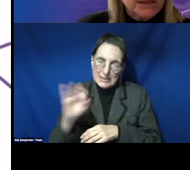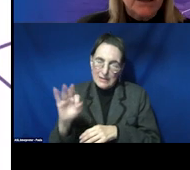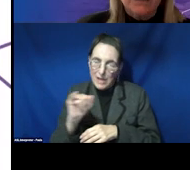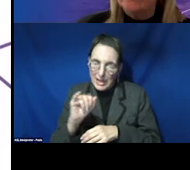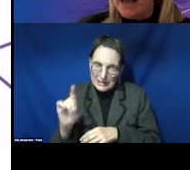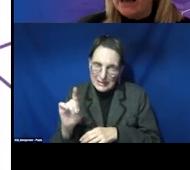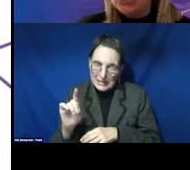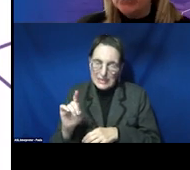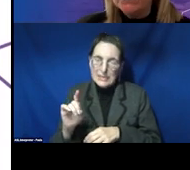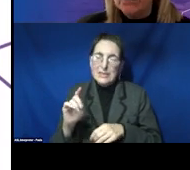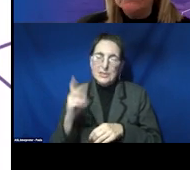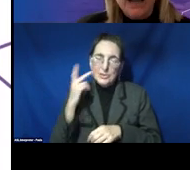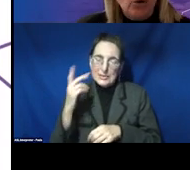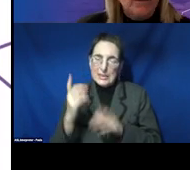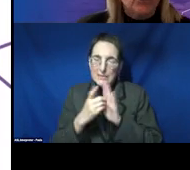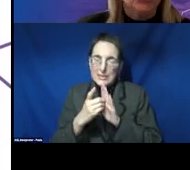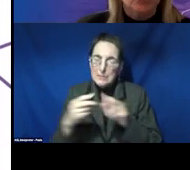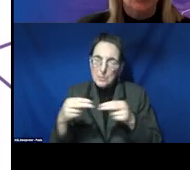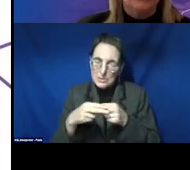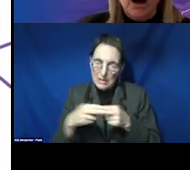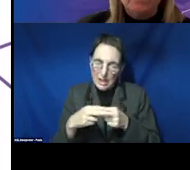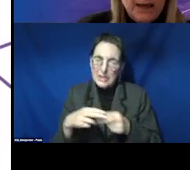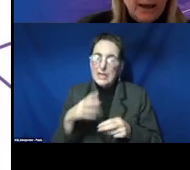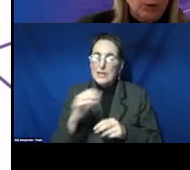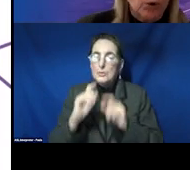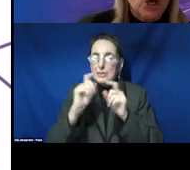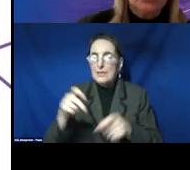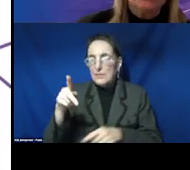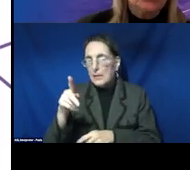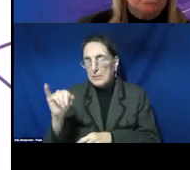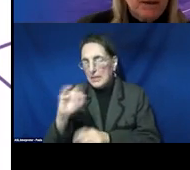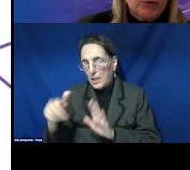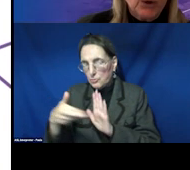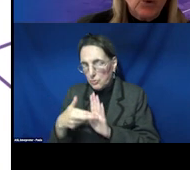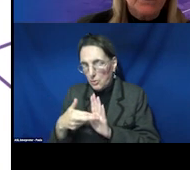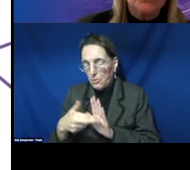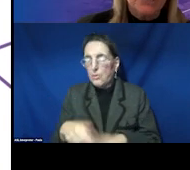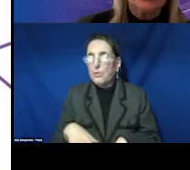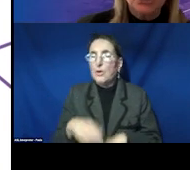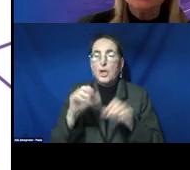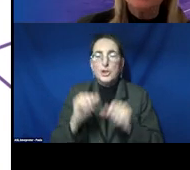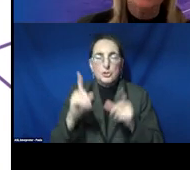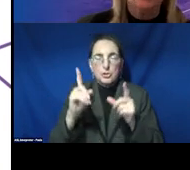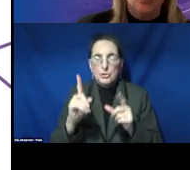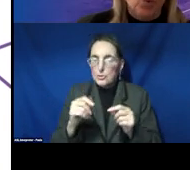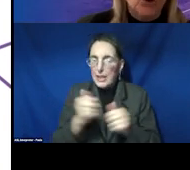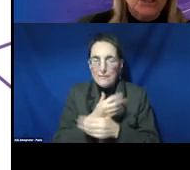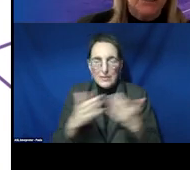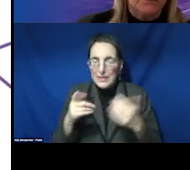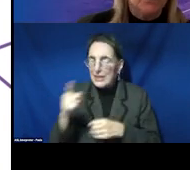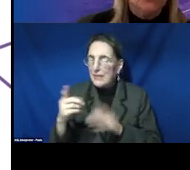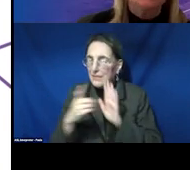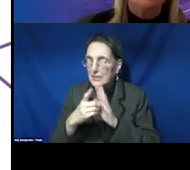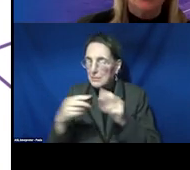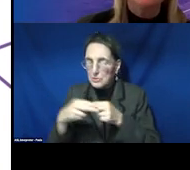demo site as the actual site. However, you will not be able to submit the request, and changes to award